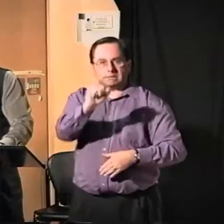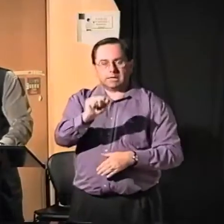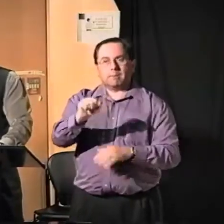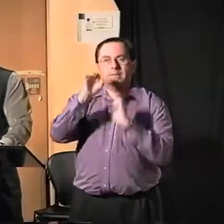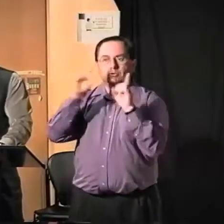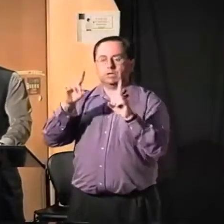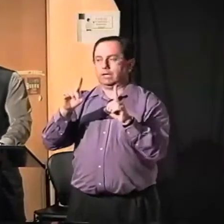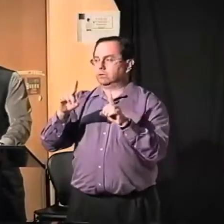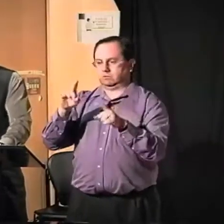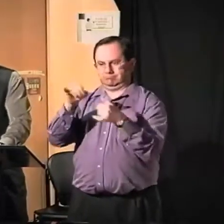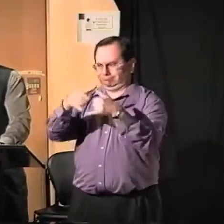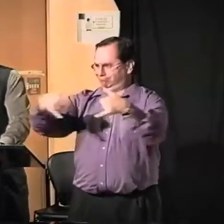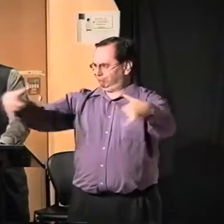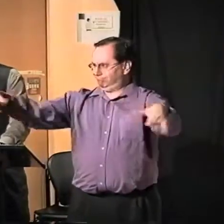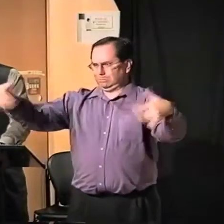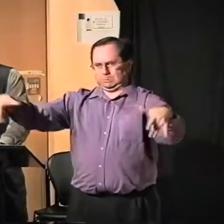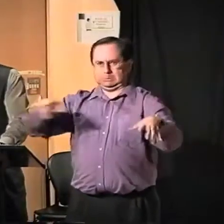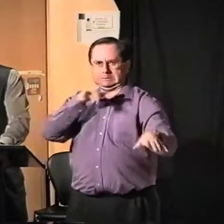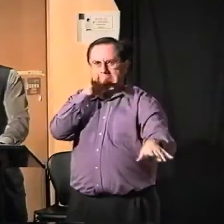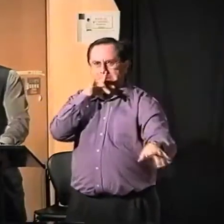three times fast.